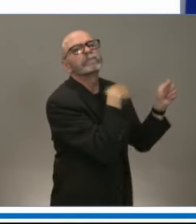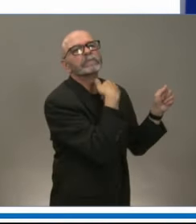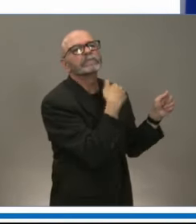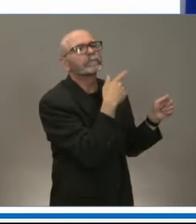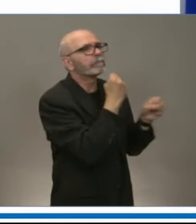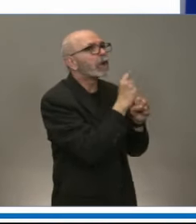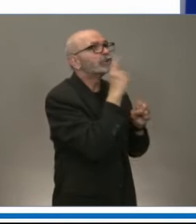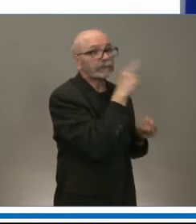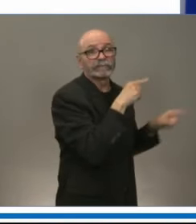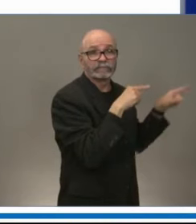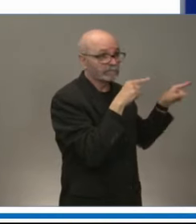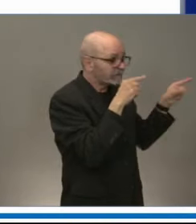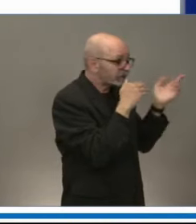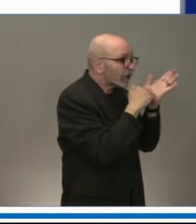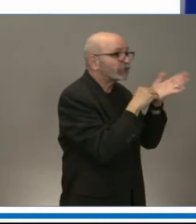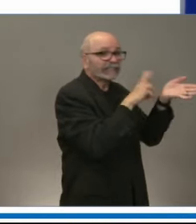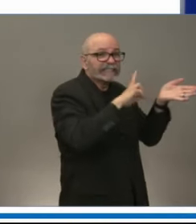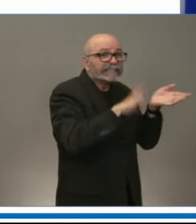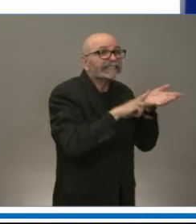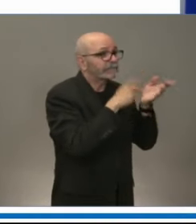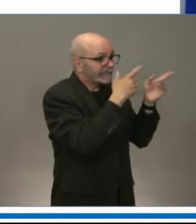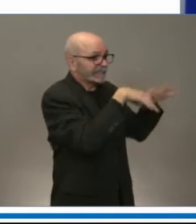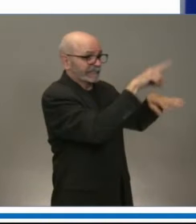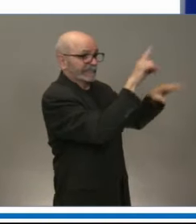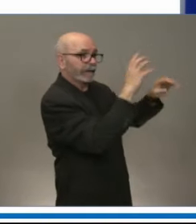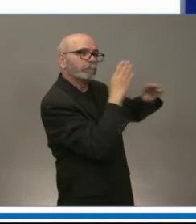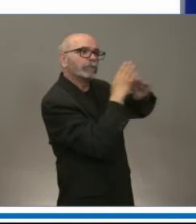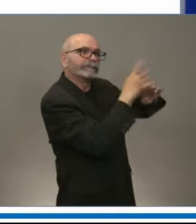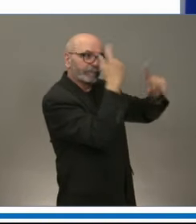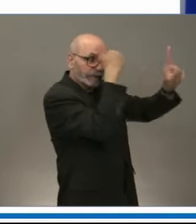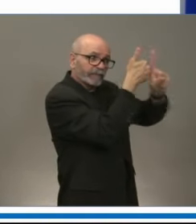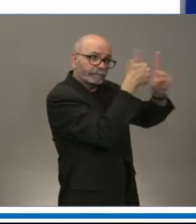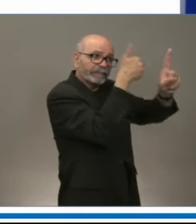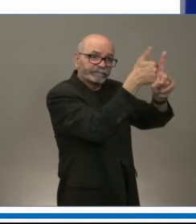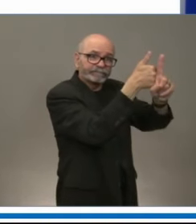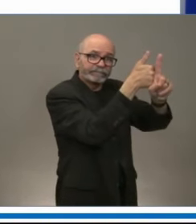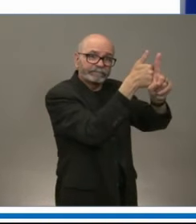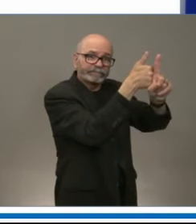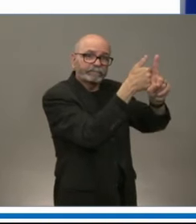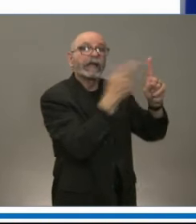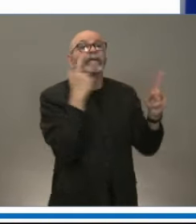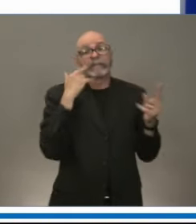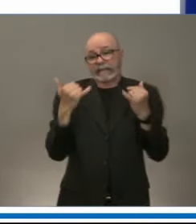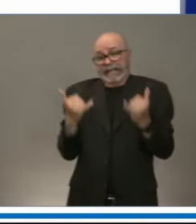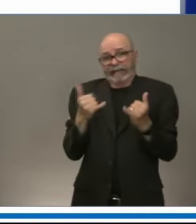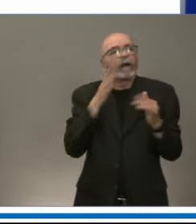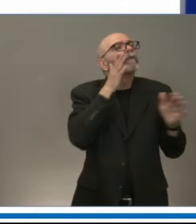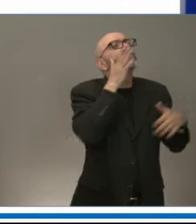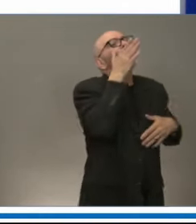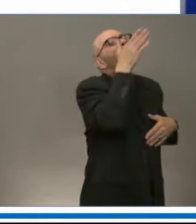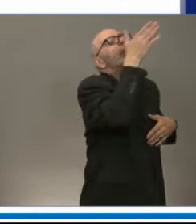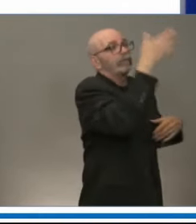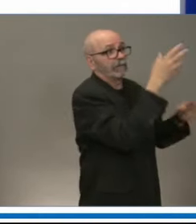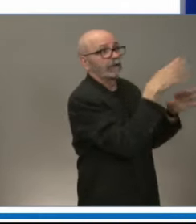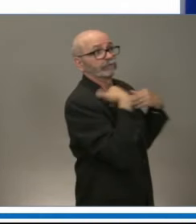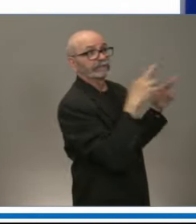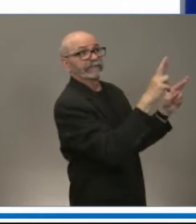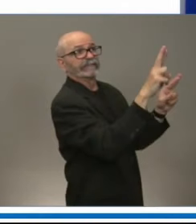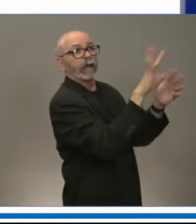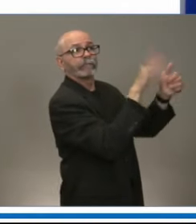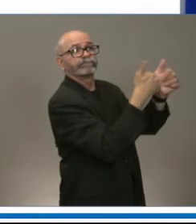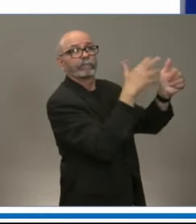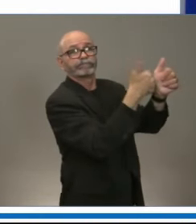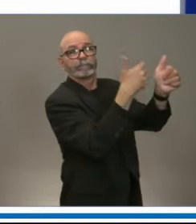protected in the short term and long term. Because if this virus ends up in Nova Scotia like it has happened in Ontario